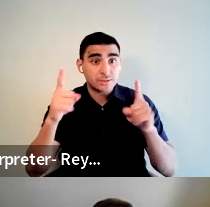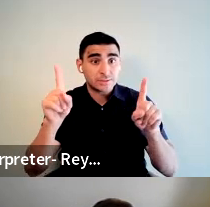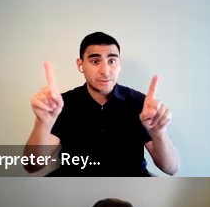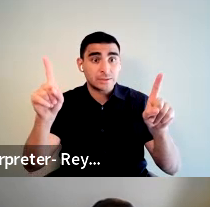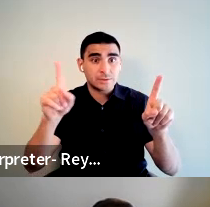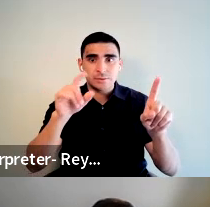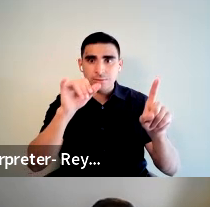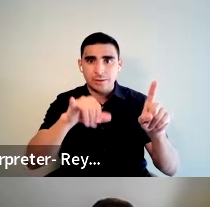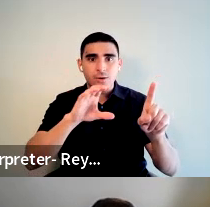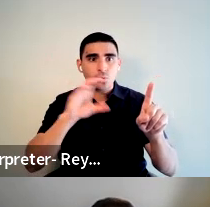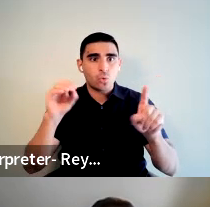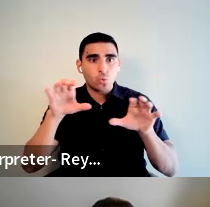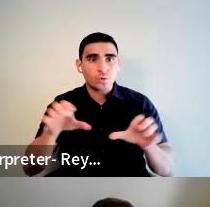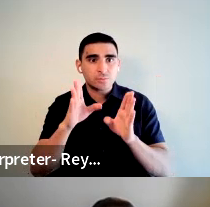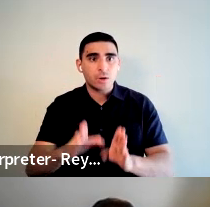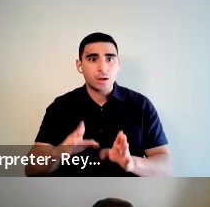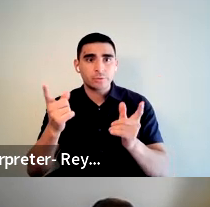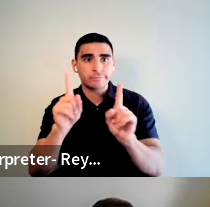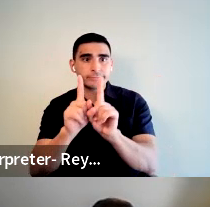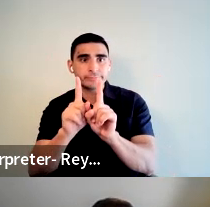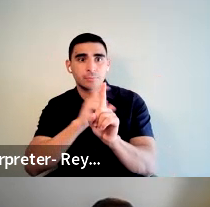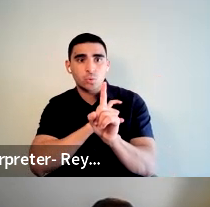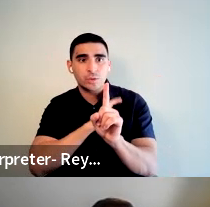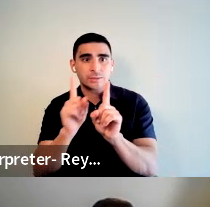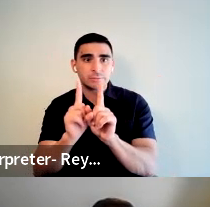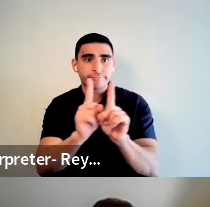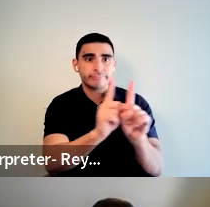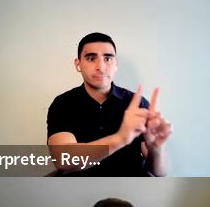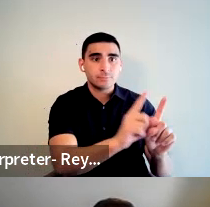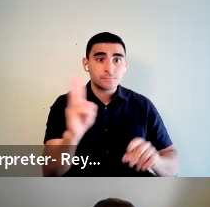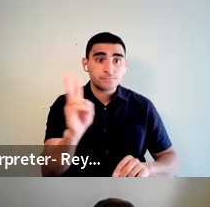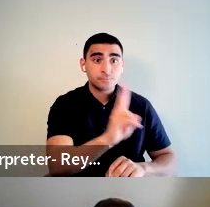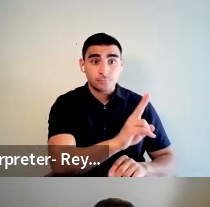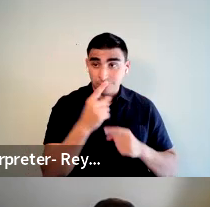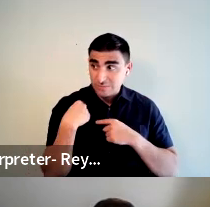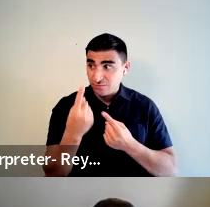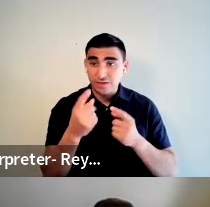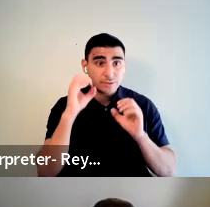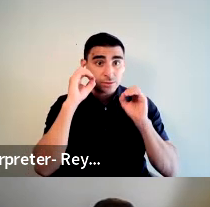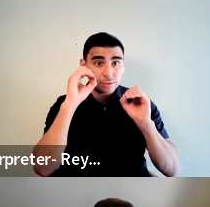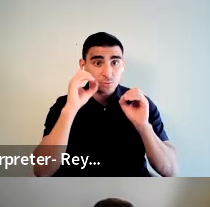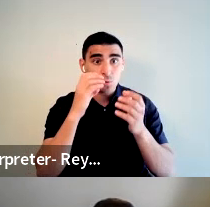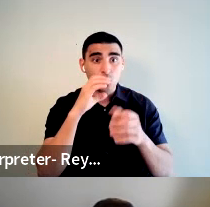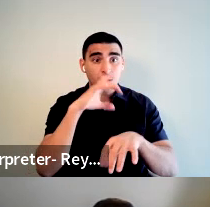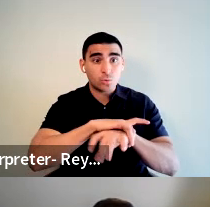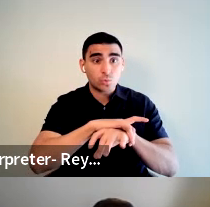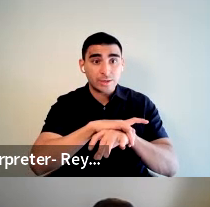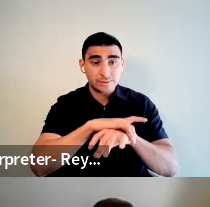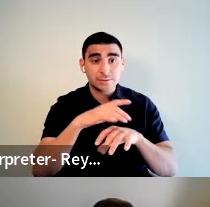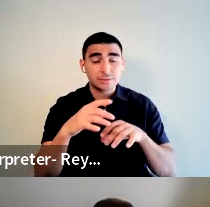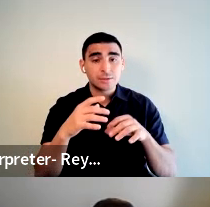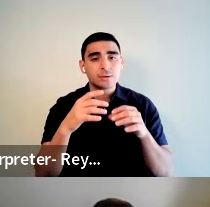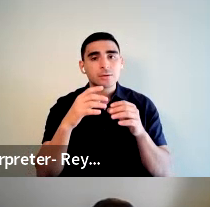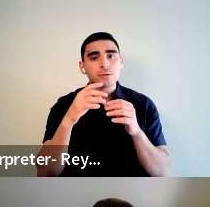that co-responder go along with the police. There's been 0 arrests as far as I understand. And I'm sure that our